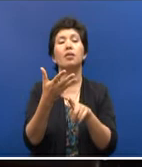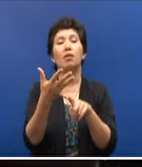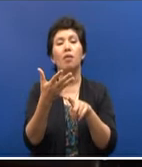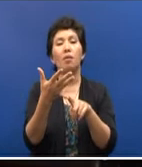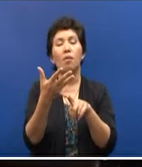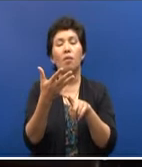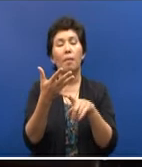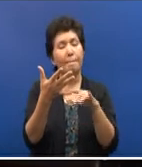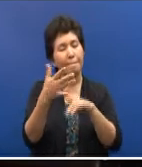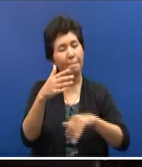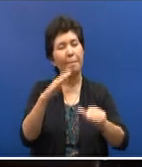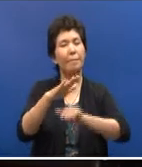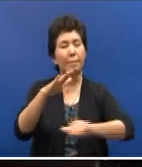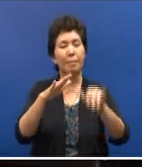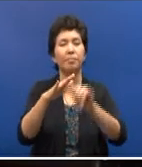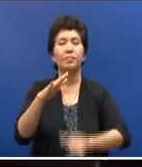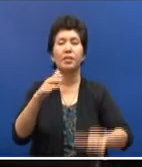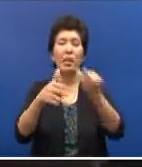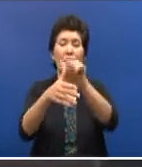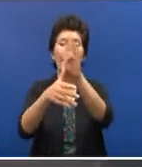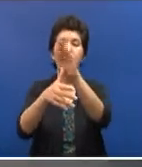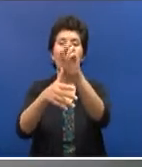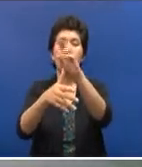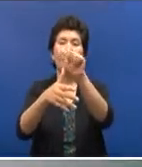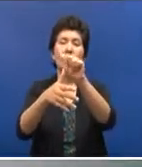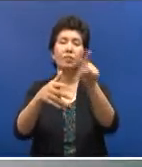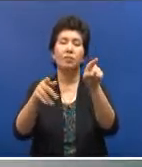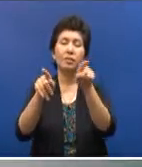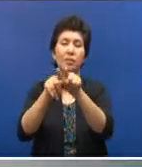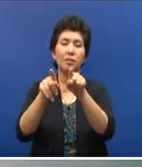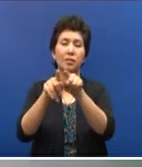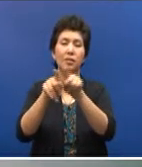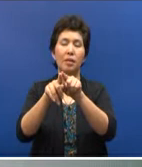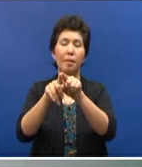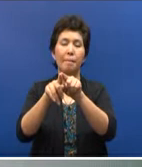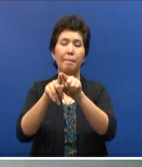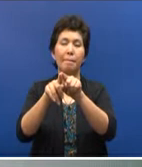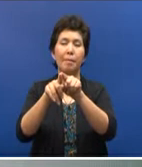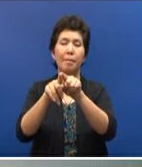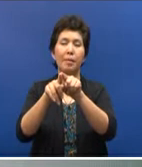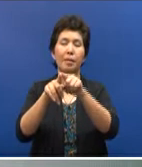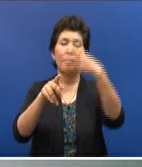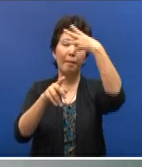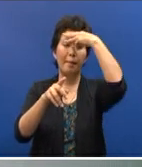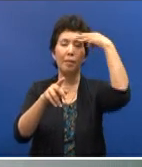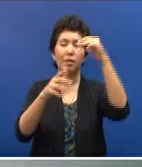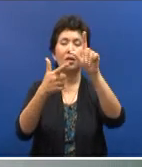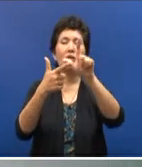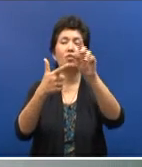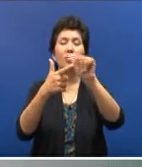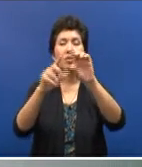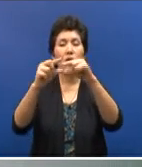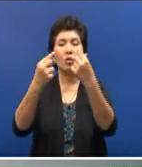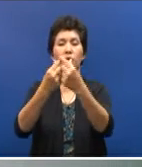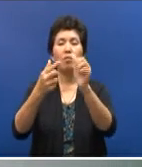Okay, basically, the Brahmins are consisted of priests. Okay, Kshatriyas are the